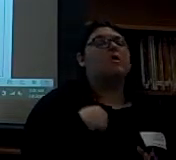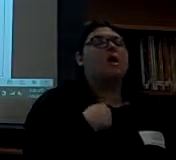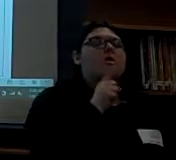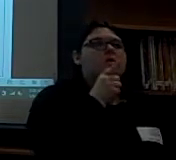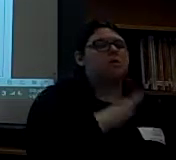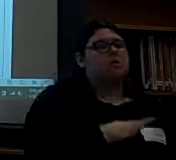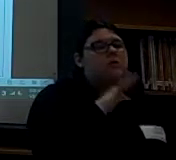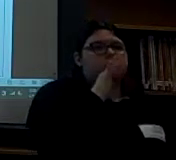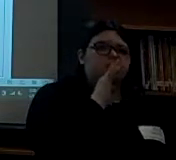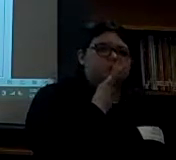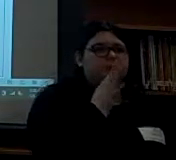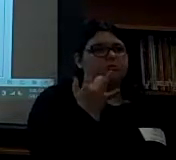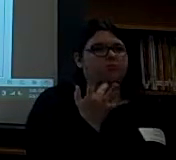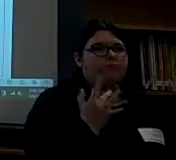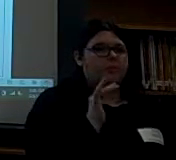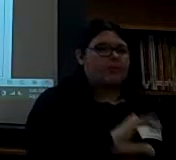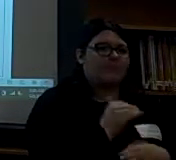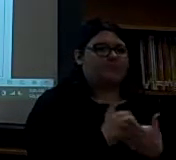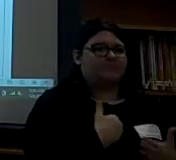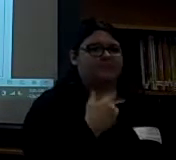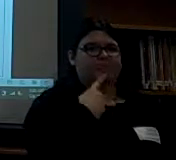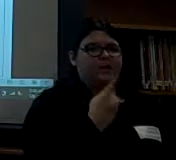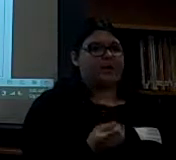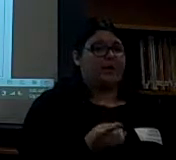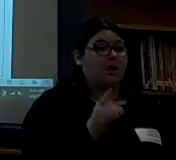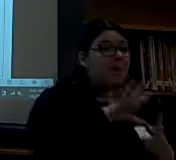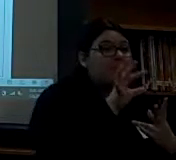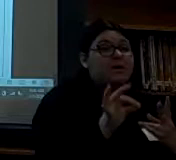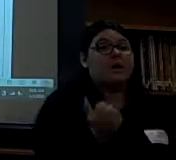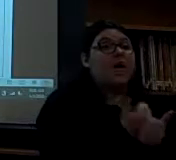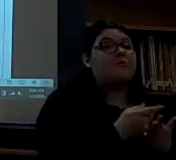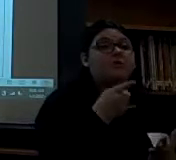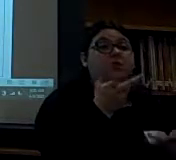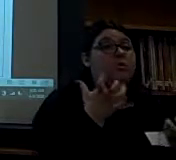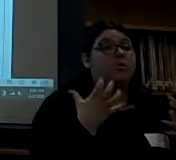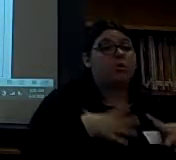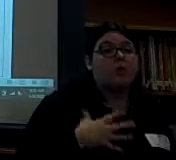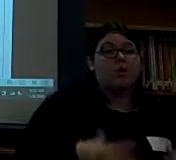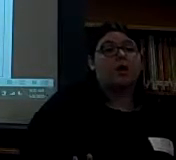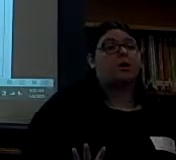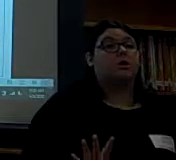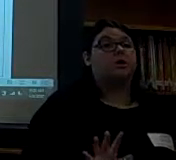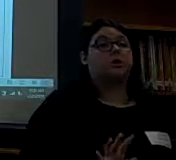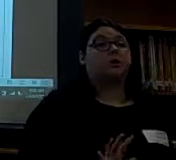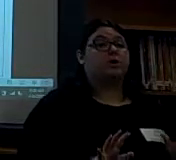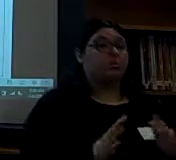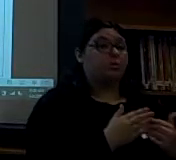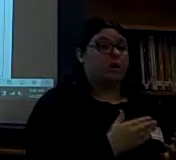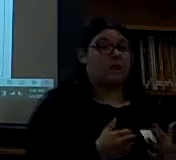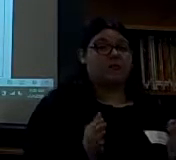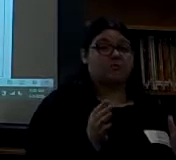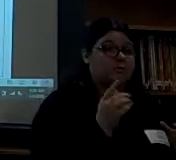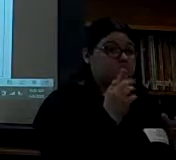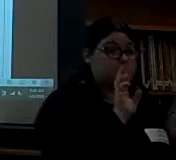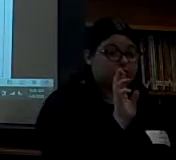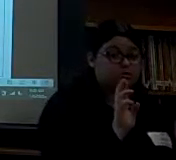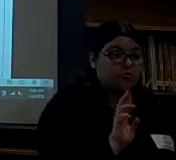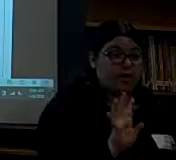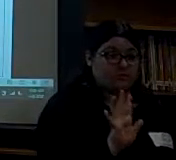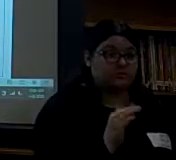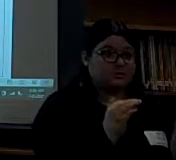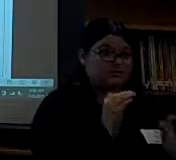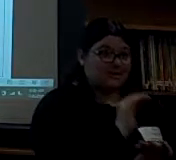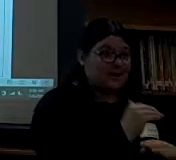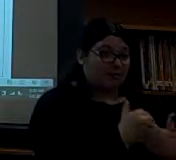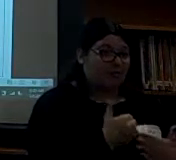so frustrated because the night before I had said, pick out everything you're wearing, everything, you know, get everything ready. And